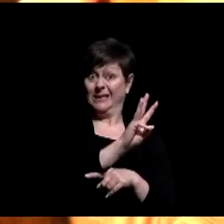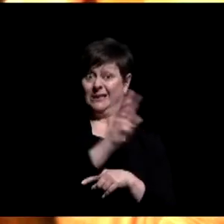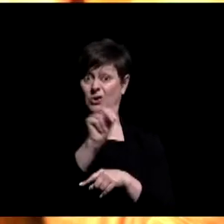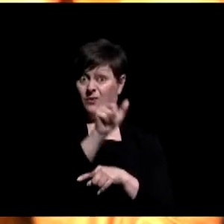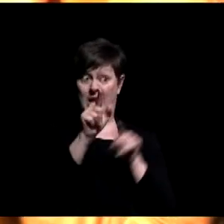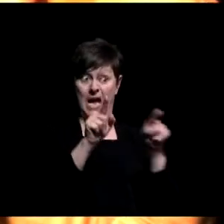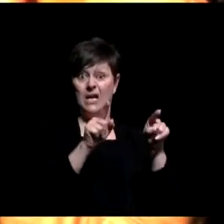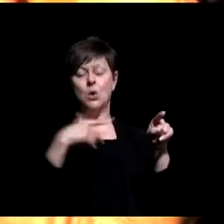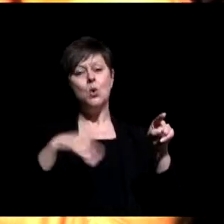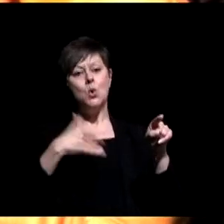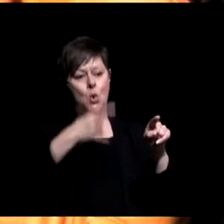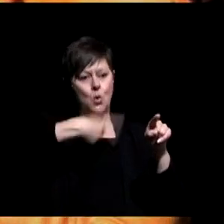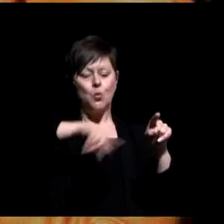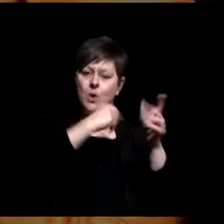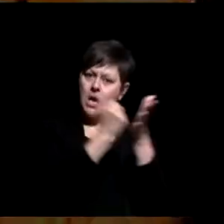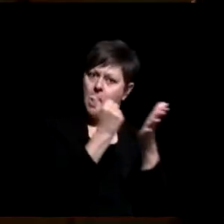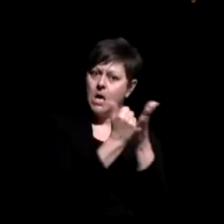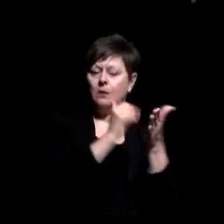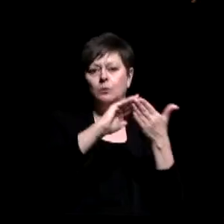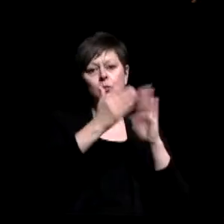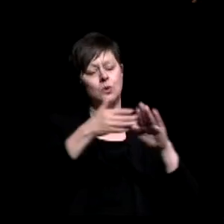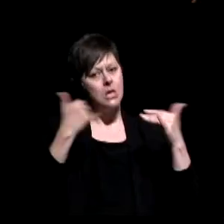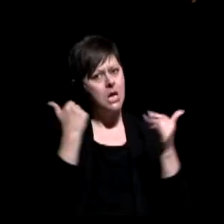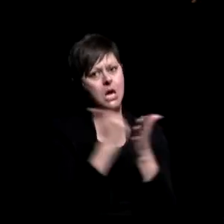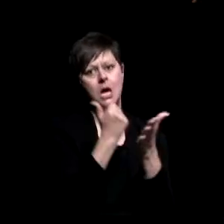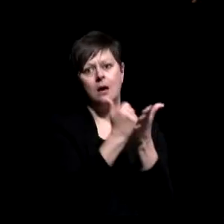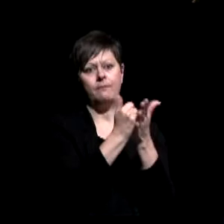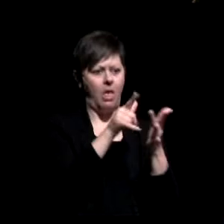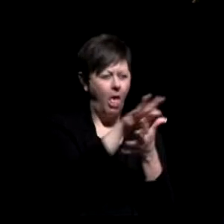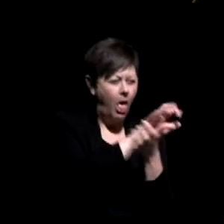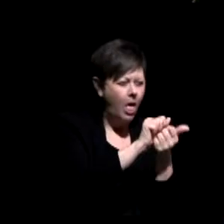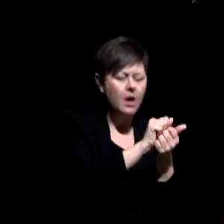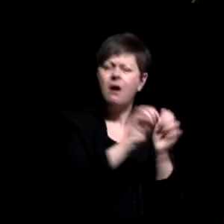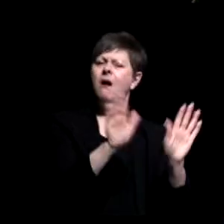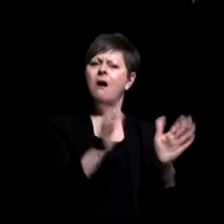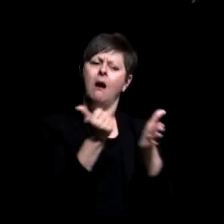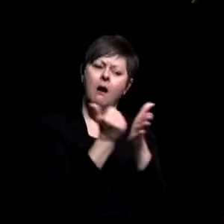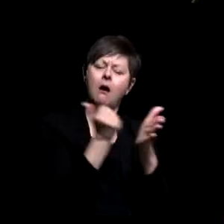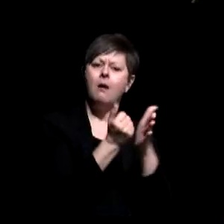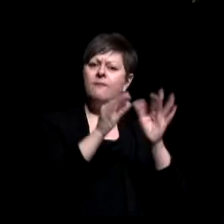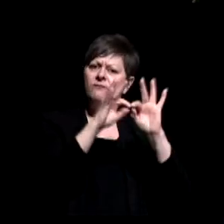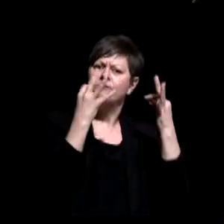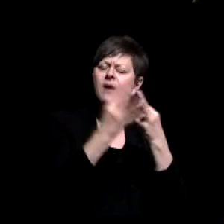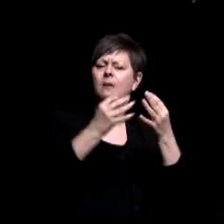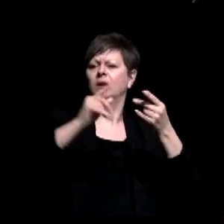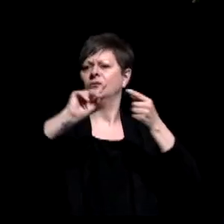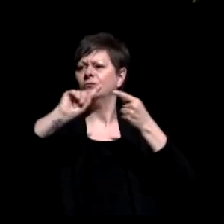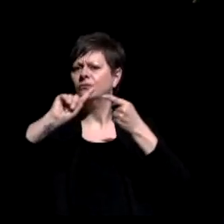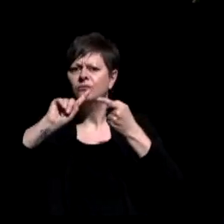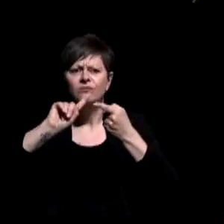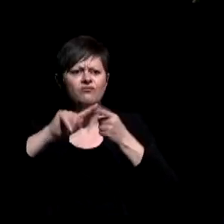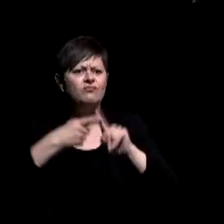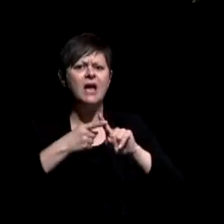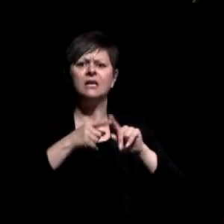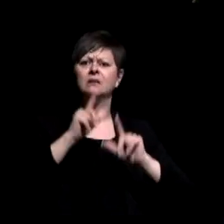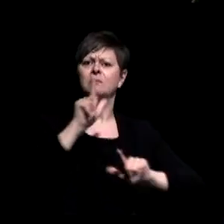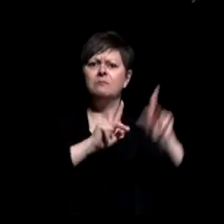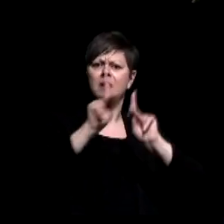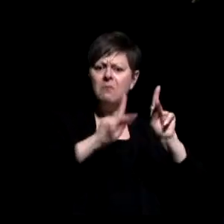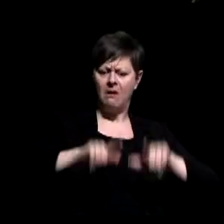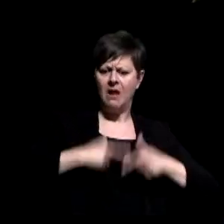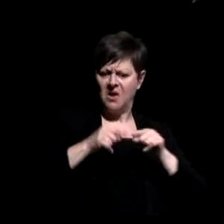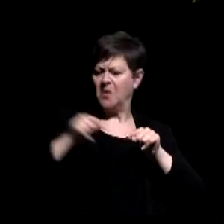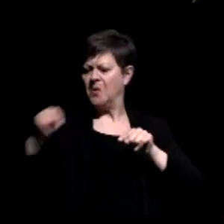all there to help a community recover, to help our friends, our families, and our neighbors, both on the ground that day and those